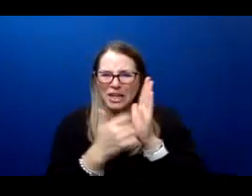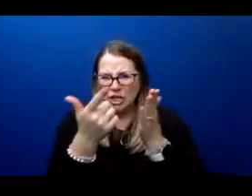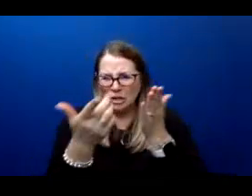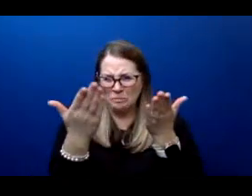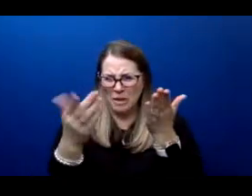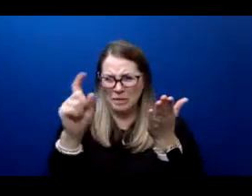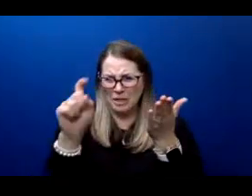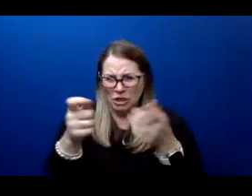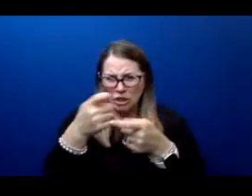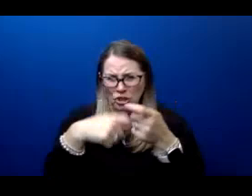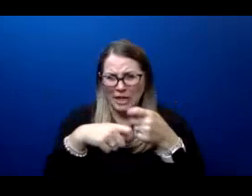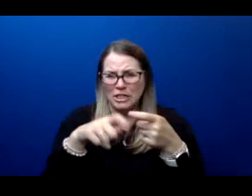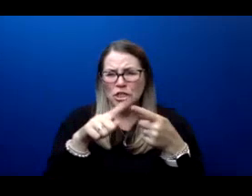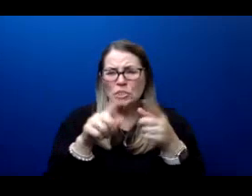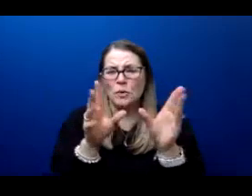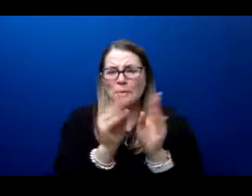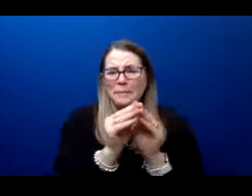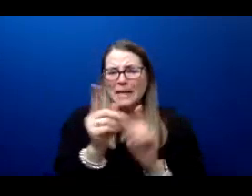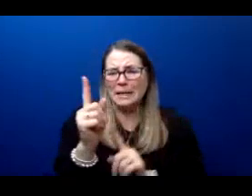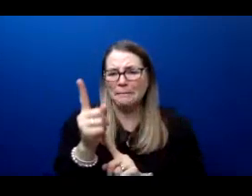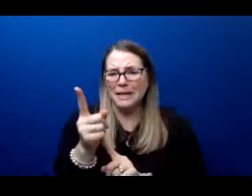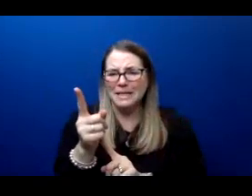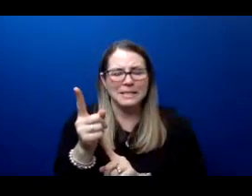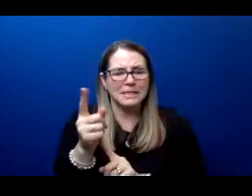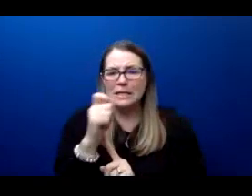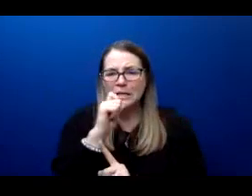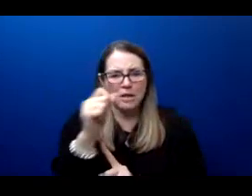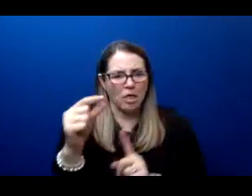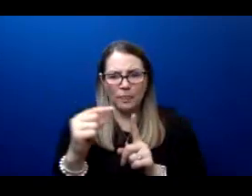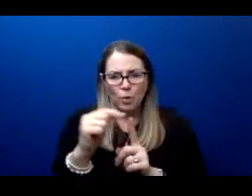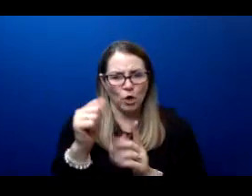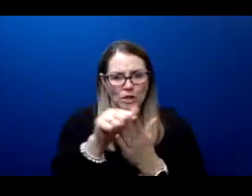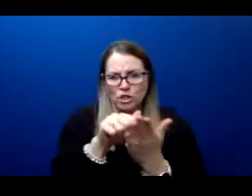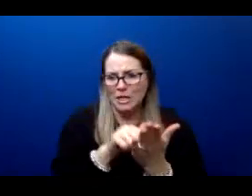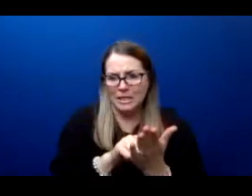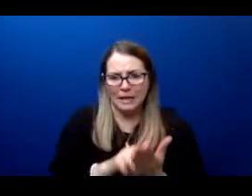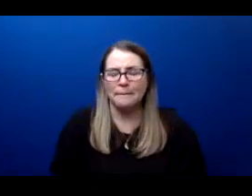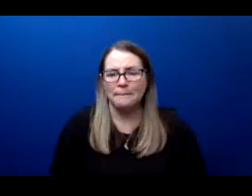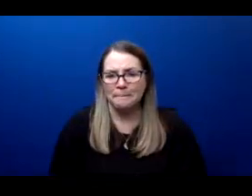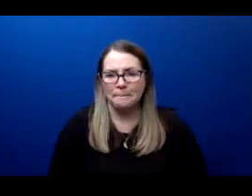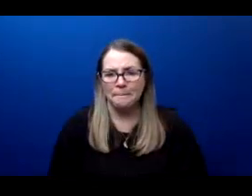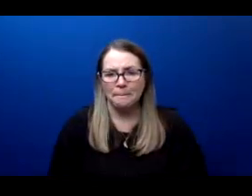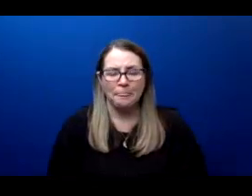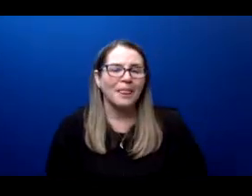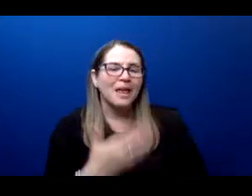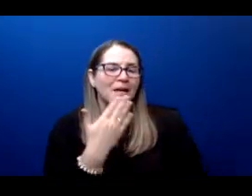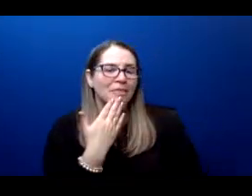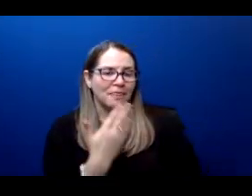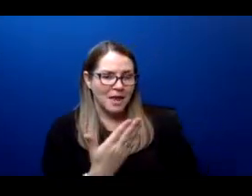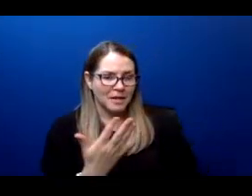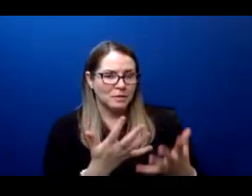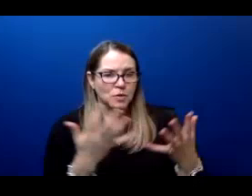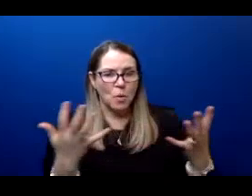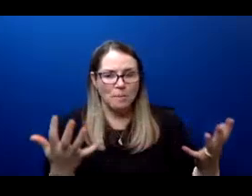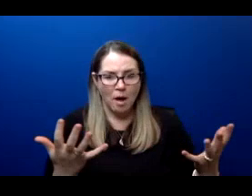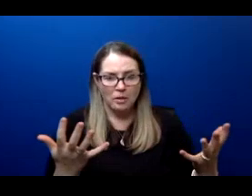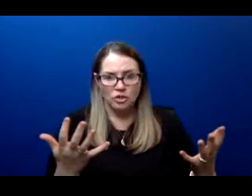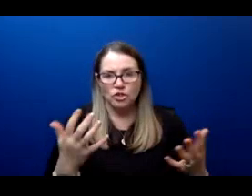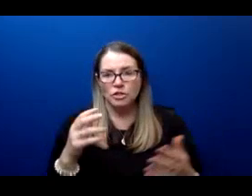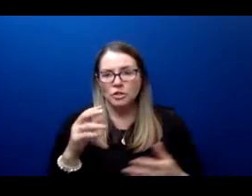to meeting minutes instead of agenda. Mm. Thank you so much, Mr. Orm. Nick Dunkel, once again,